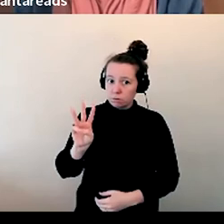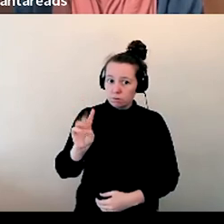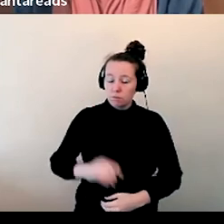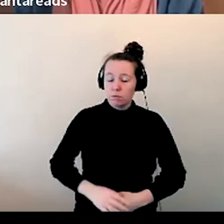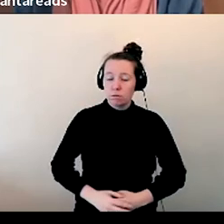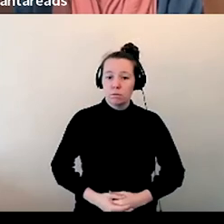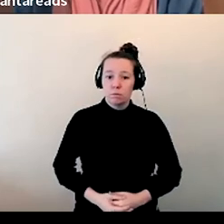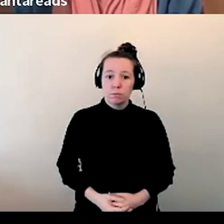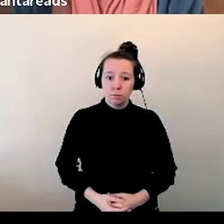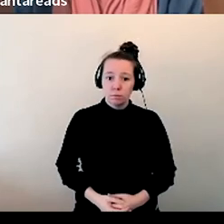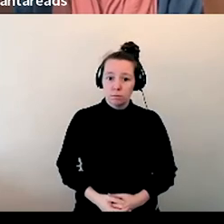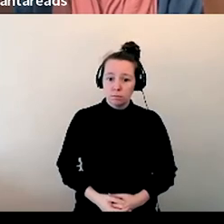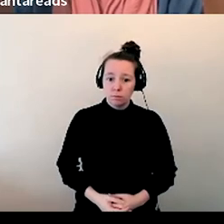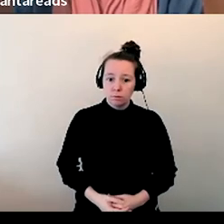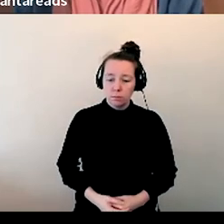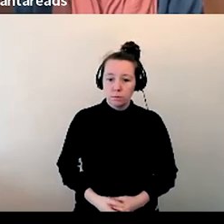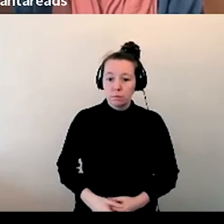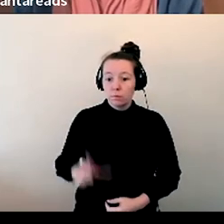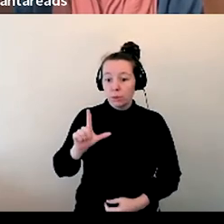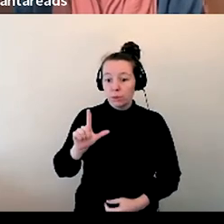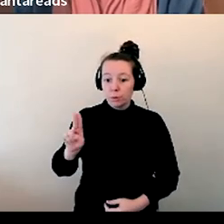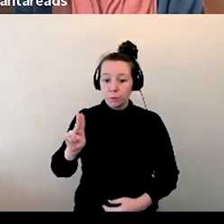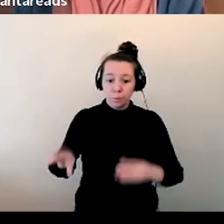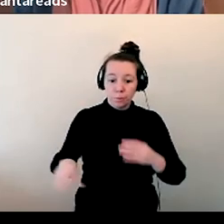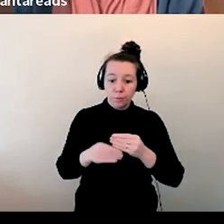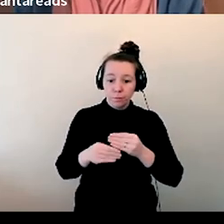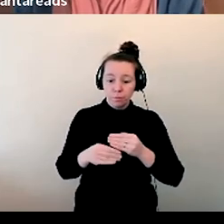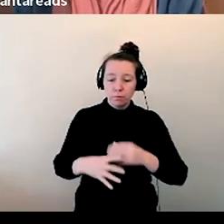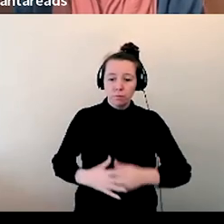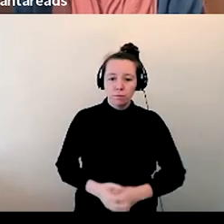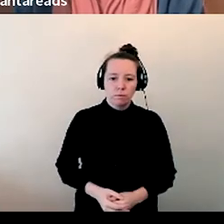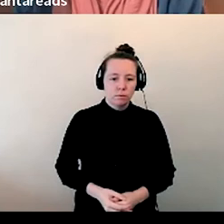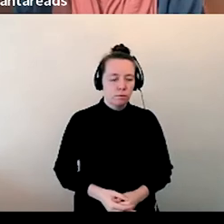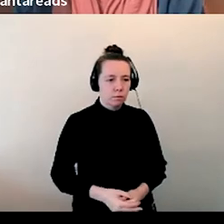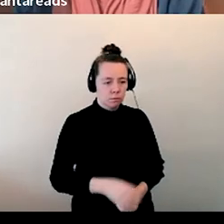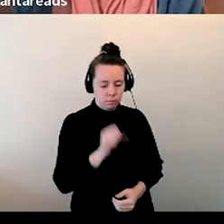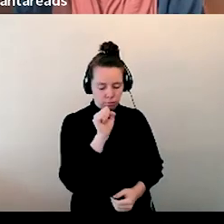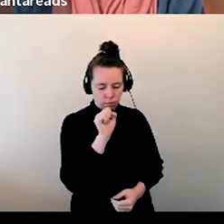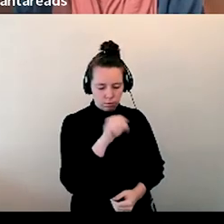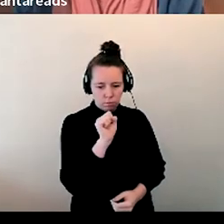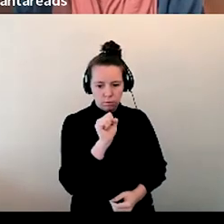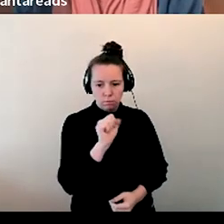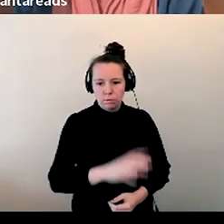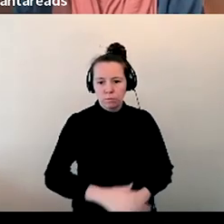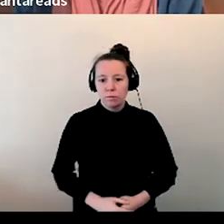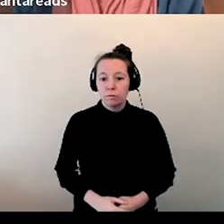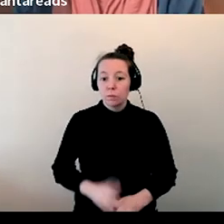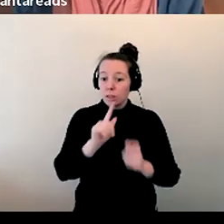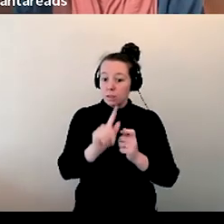Okay. Anyone else want to jump in or Lou? Yeah, so specifically for